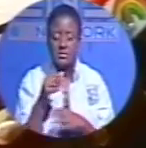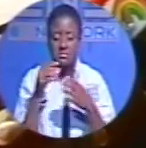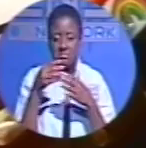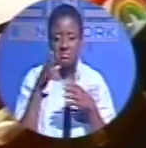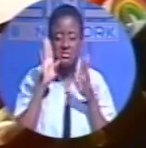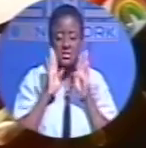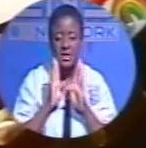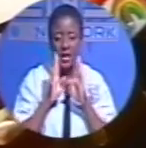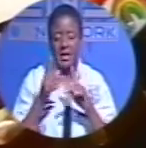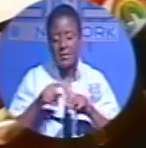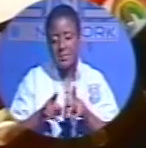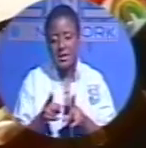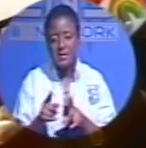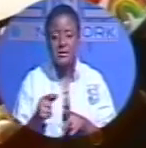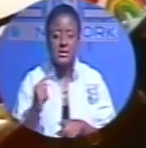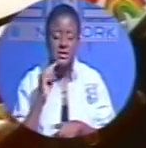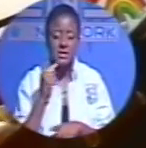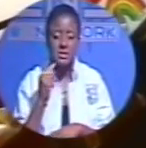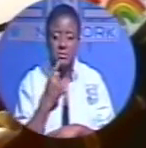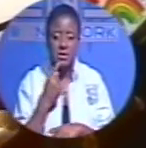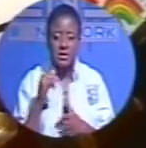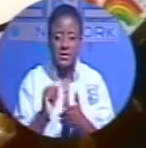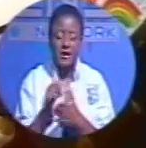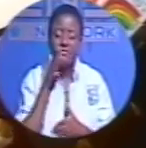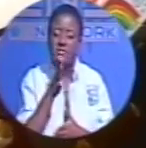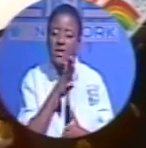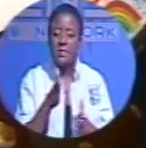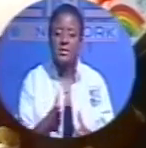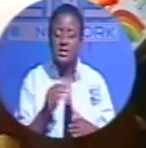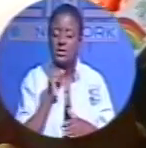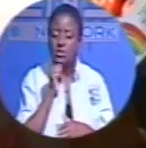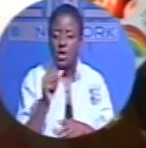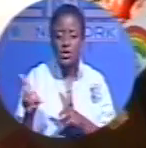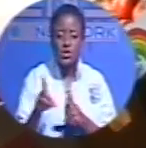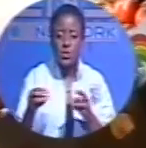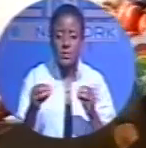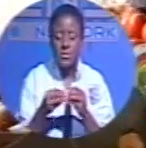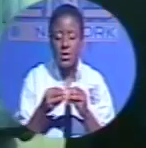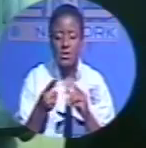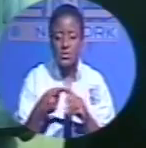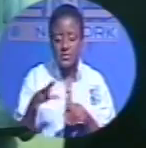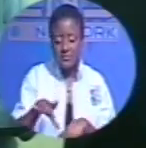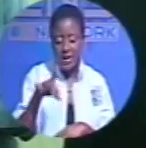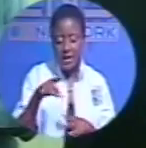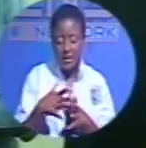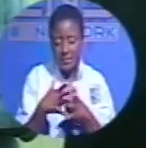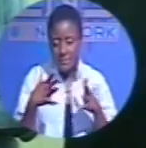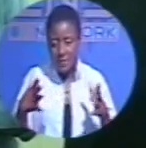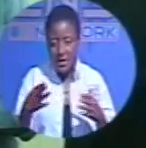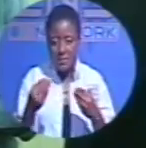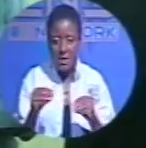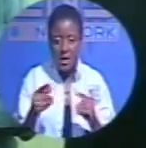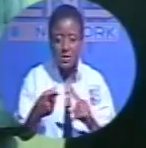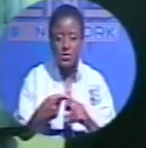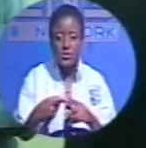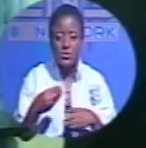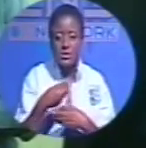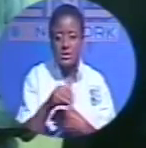rather disappointed that farmers are not doing more to find a bigger market to sell their produce. Some people are complaining that